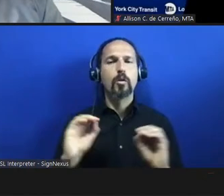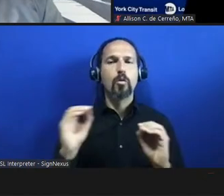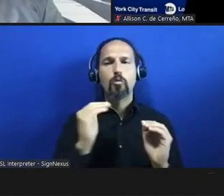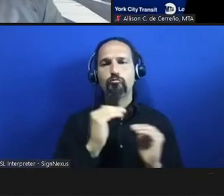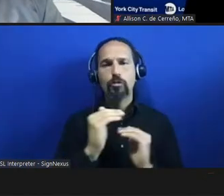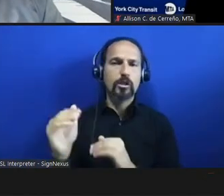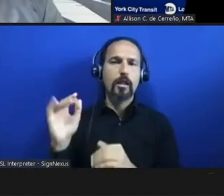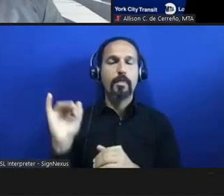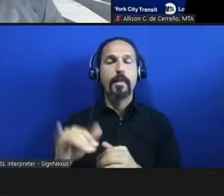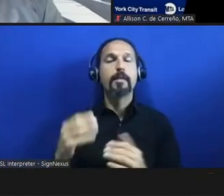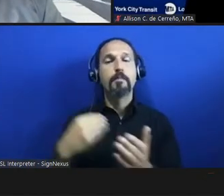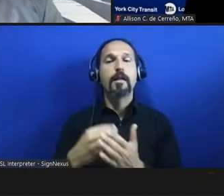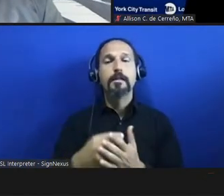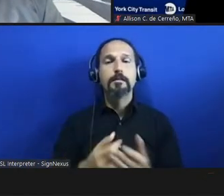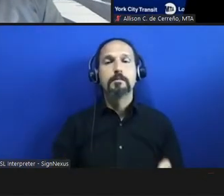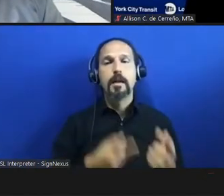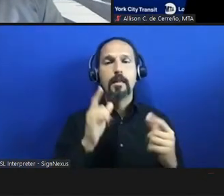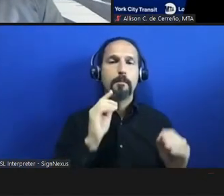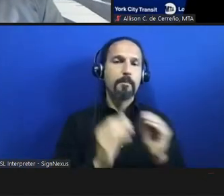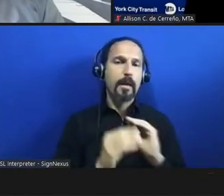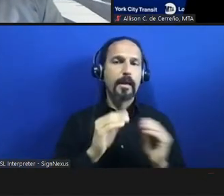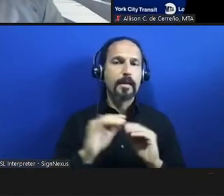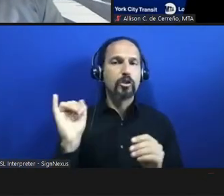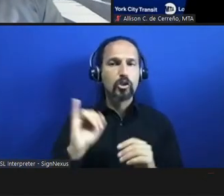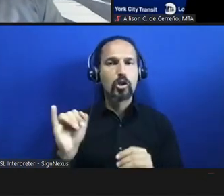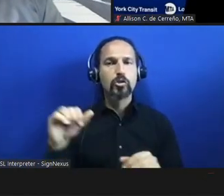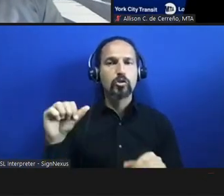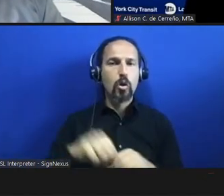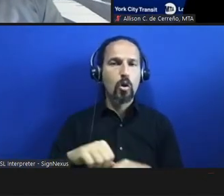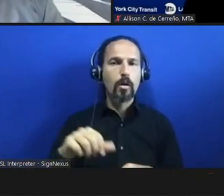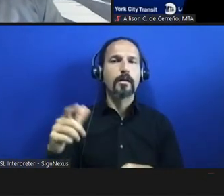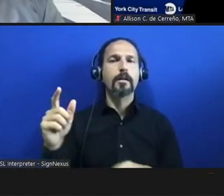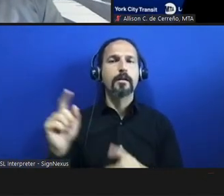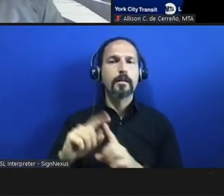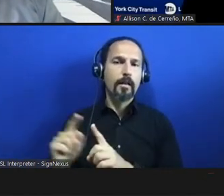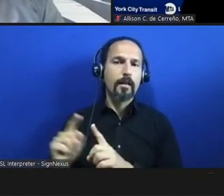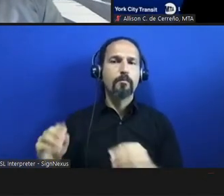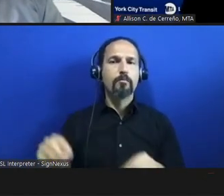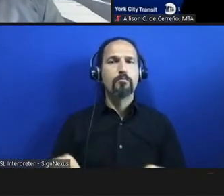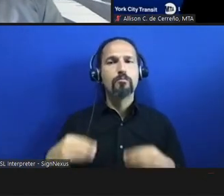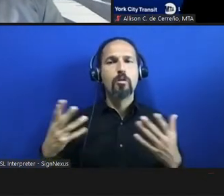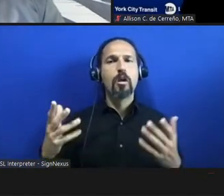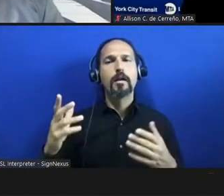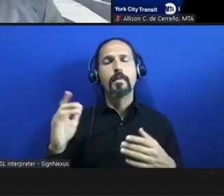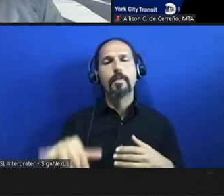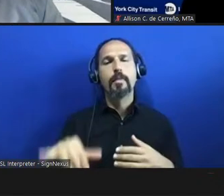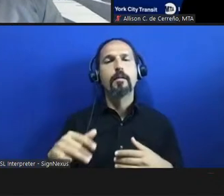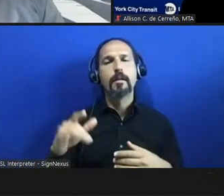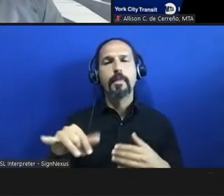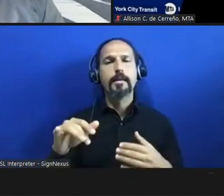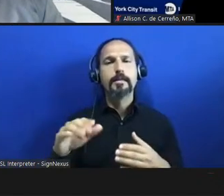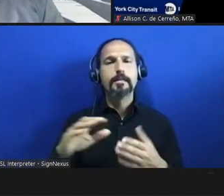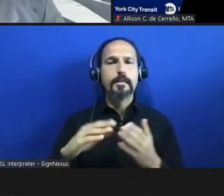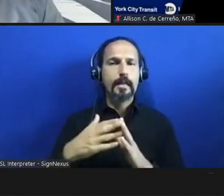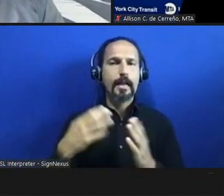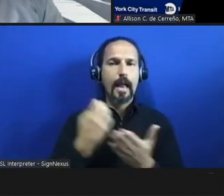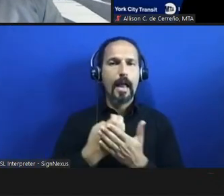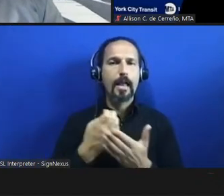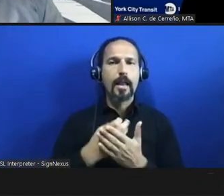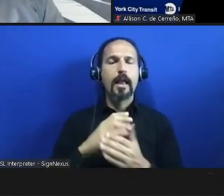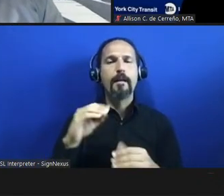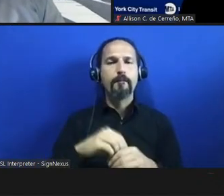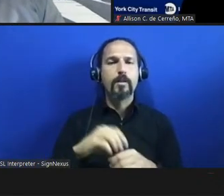the dollars we spend on maintenance Insurance tolls gas and tax revenue provides contributes greatly to the city's economy University and